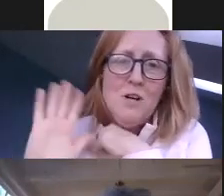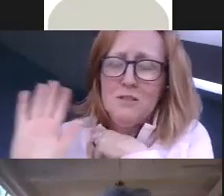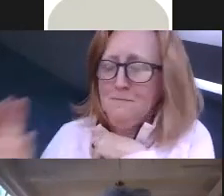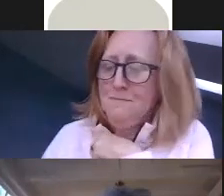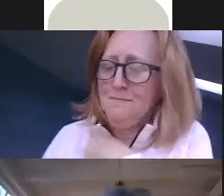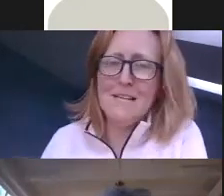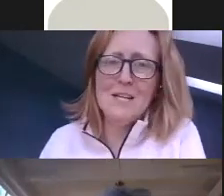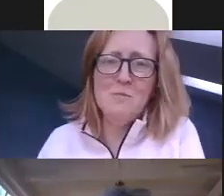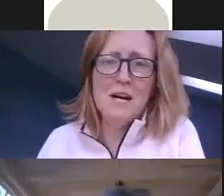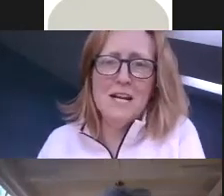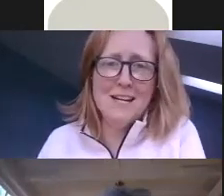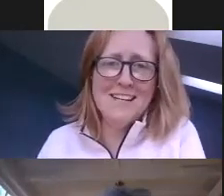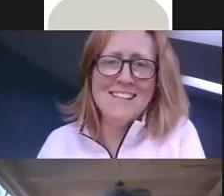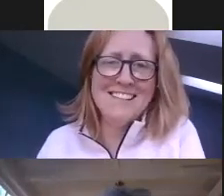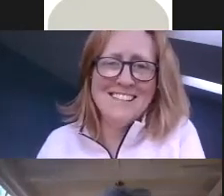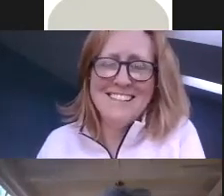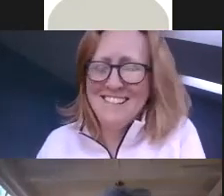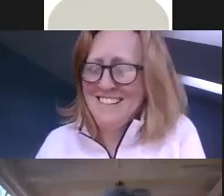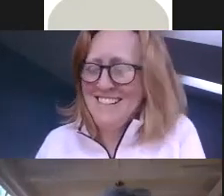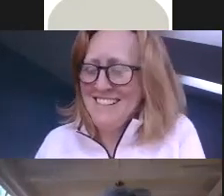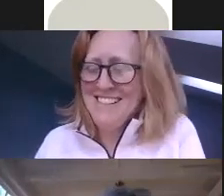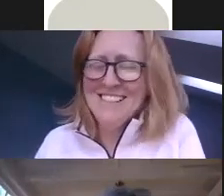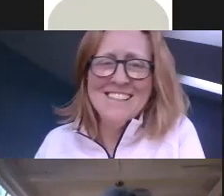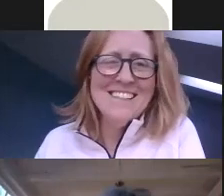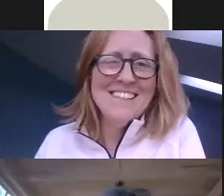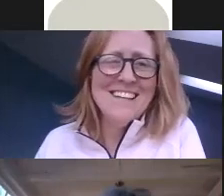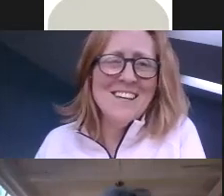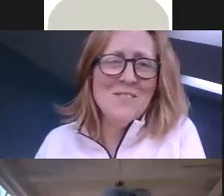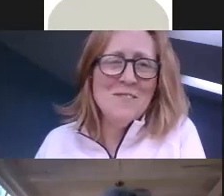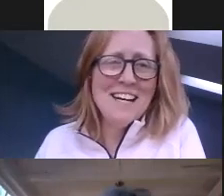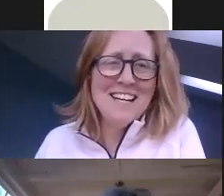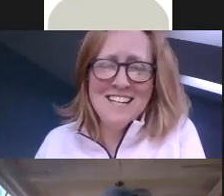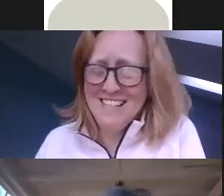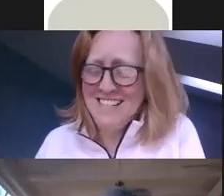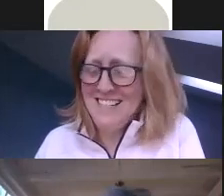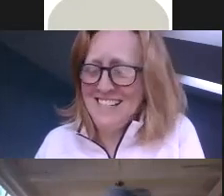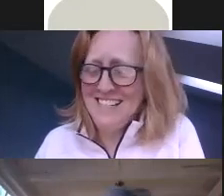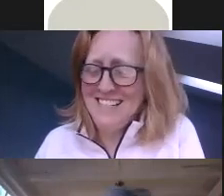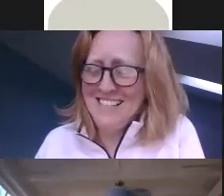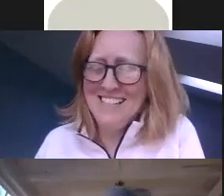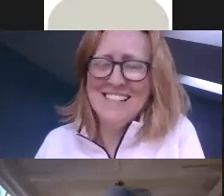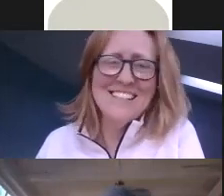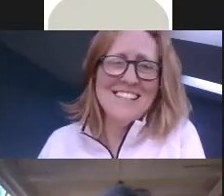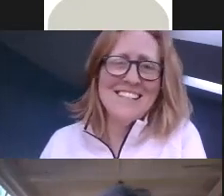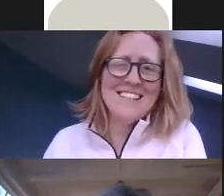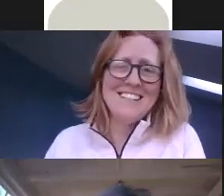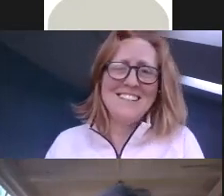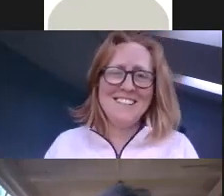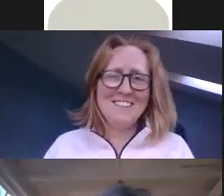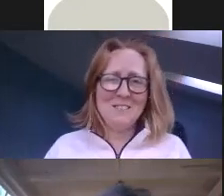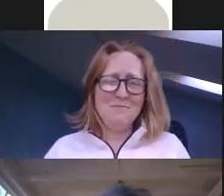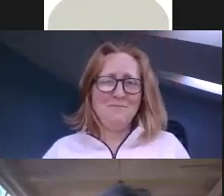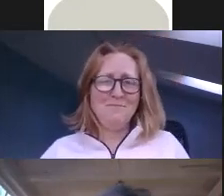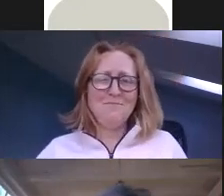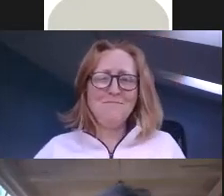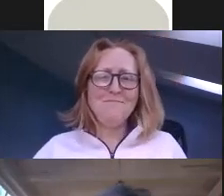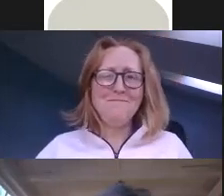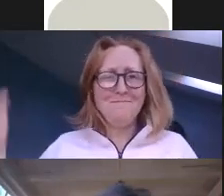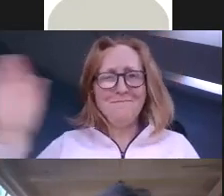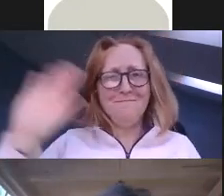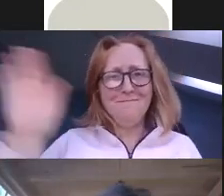enjoy. Thank you all. Thank you, Monica. Thank you, guys. Thank you, Brina. Thank you, Becca. Thank you, Dr. Bell. Thank you